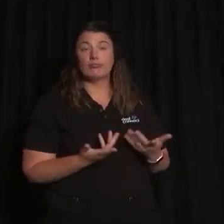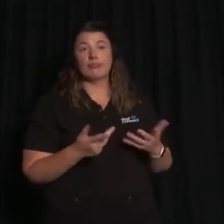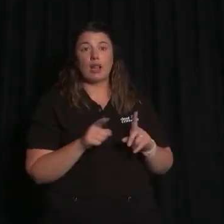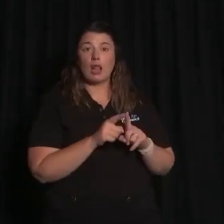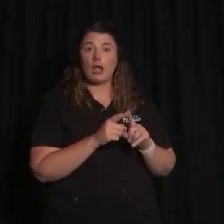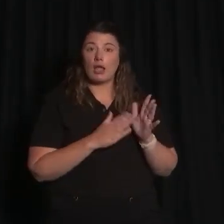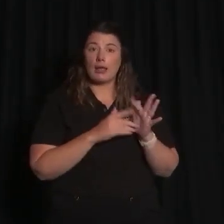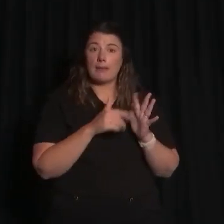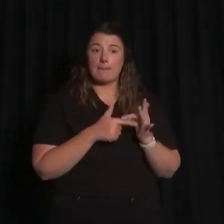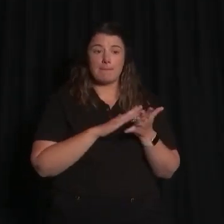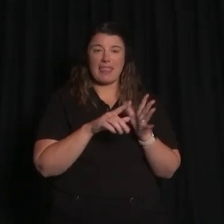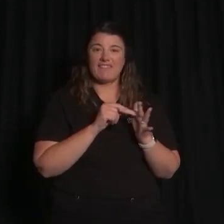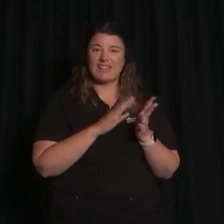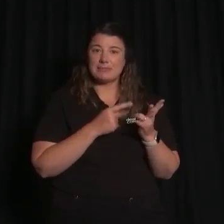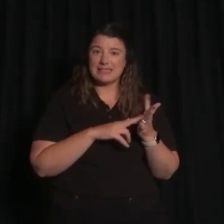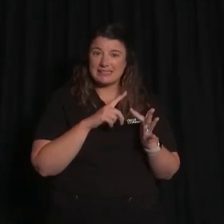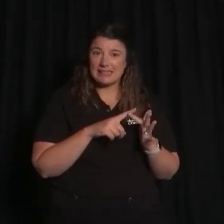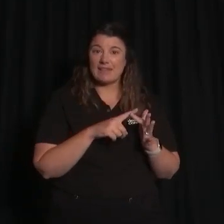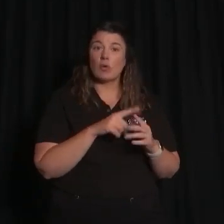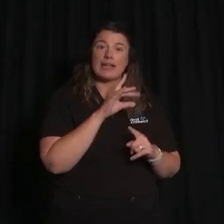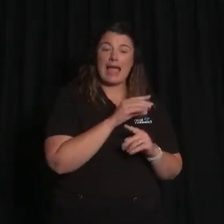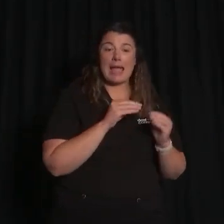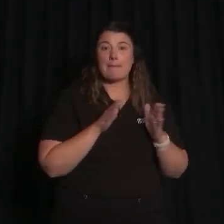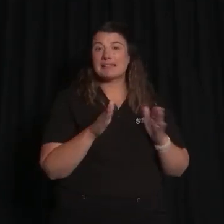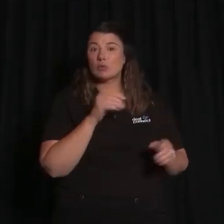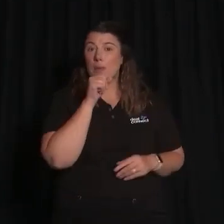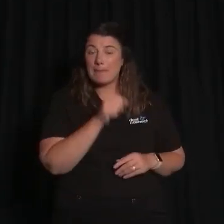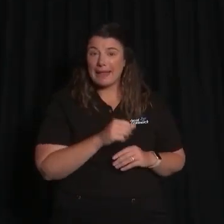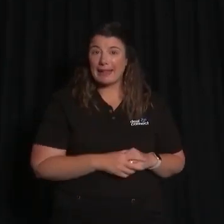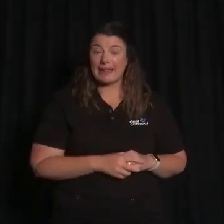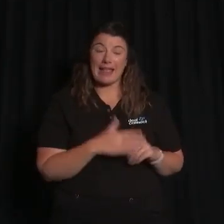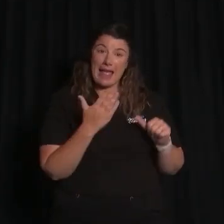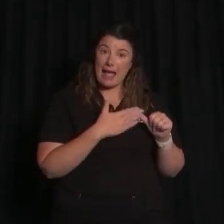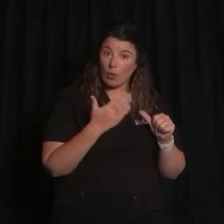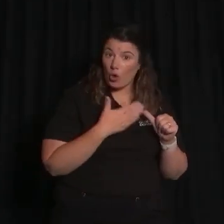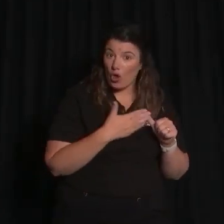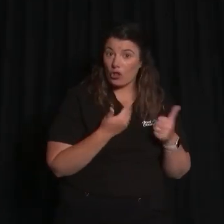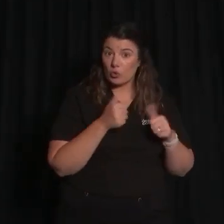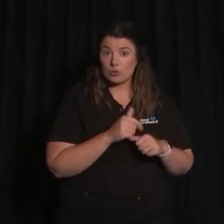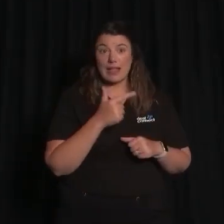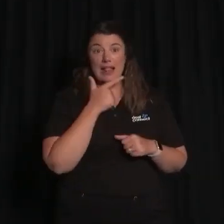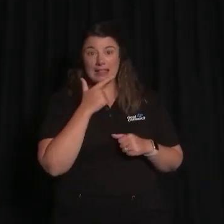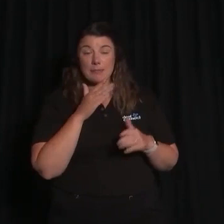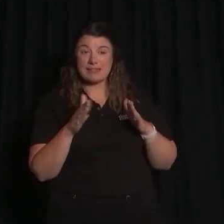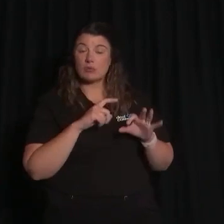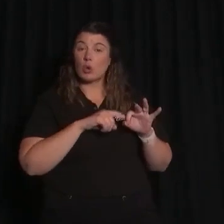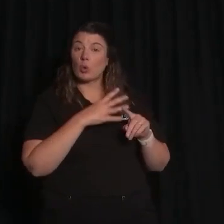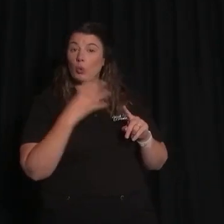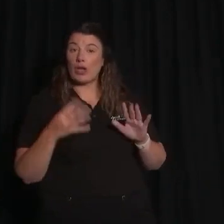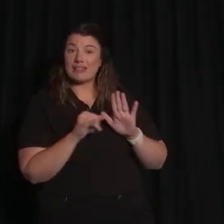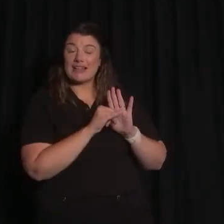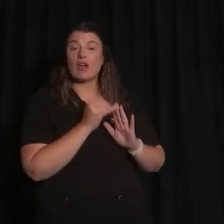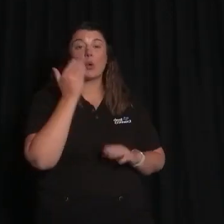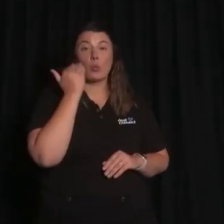things like methamphetamine among gay and bisexual men. We see higher rates of alcohol use among lesbian, bisexual and queer